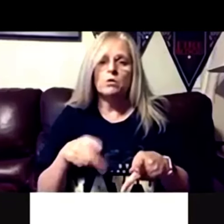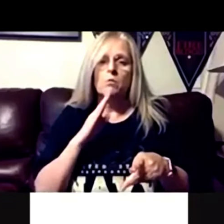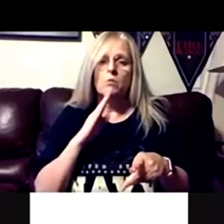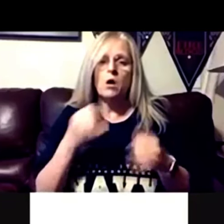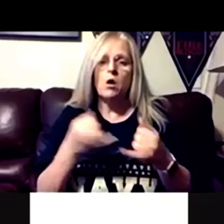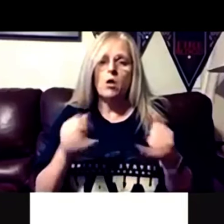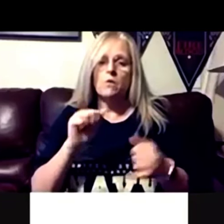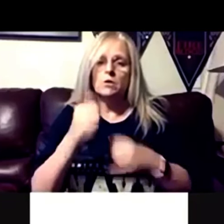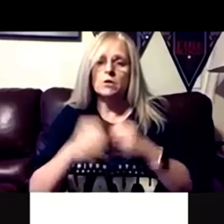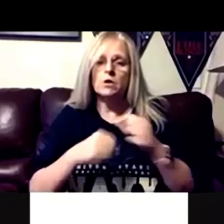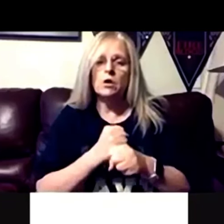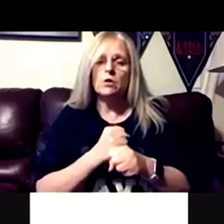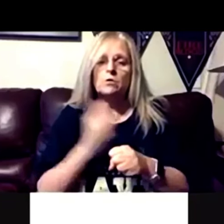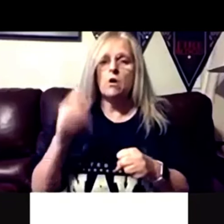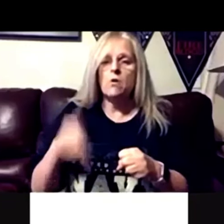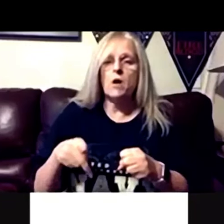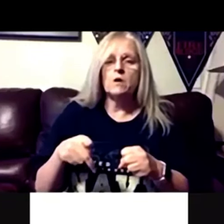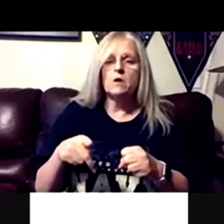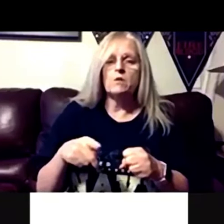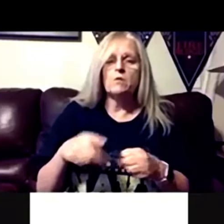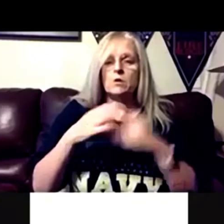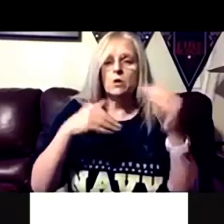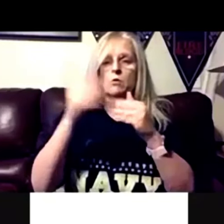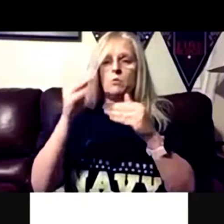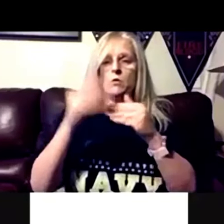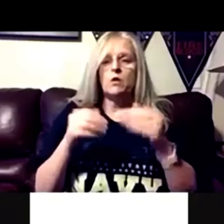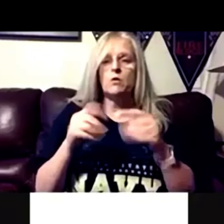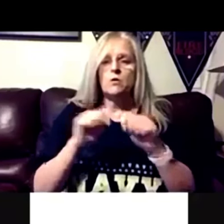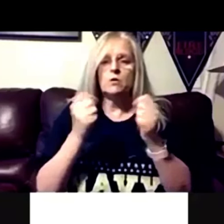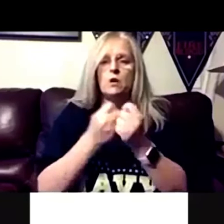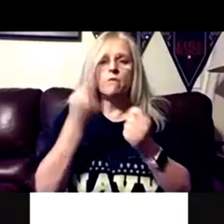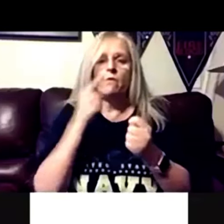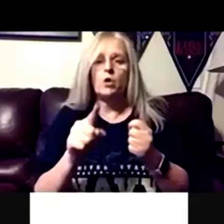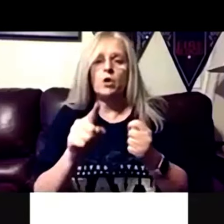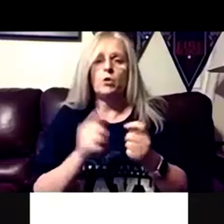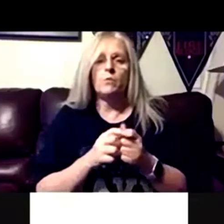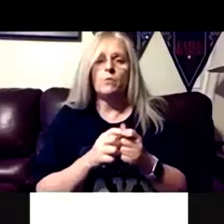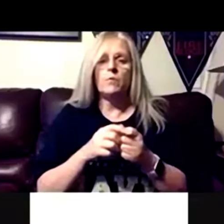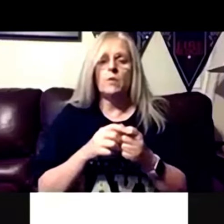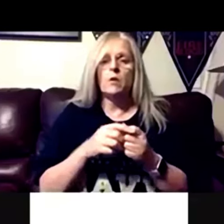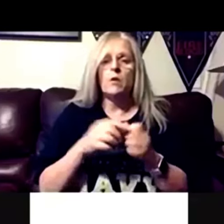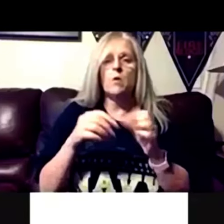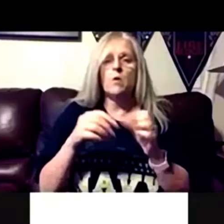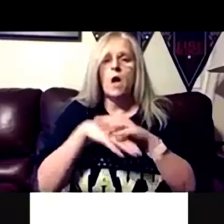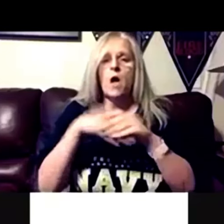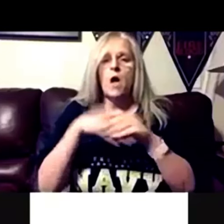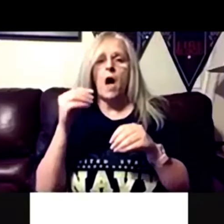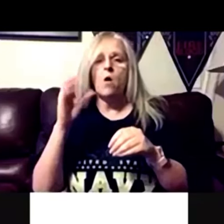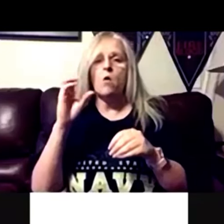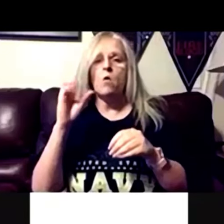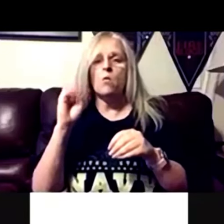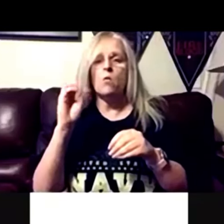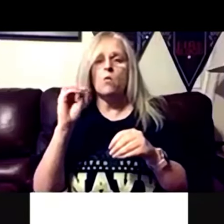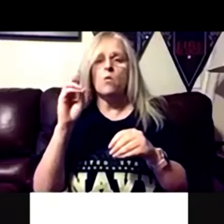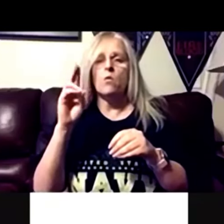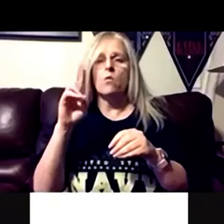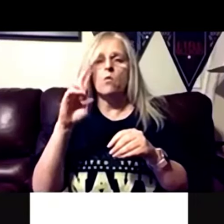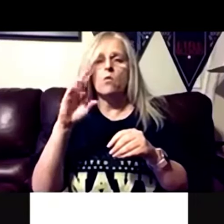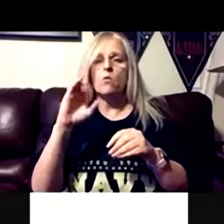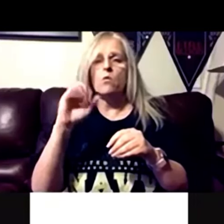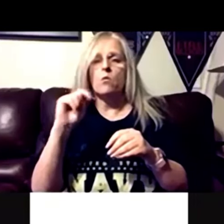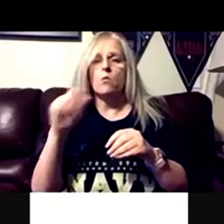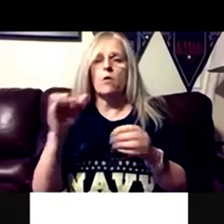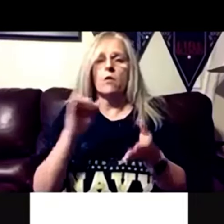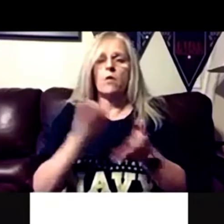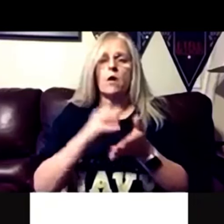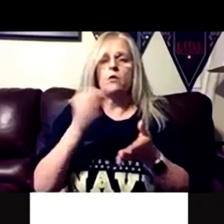years. ONPASSIVE is going to build your team for you. We are outsourcing that to ONPASSIVE. And how